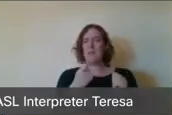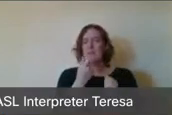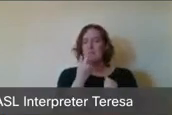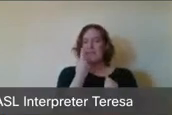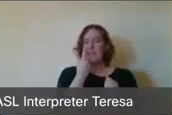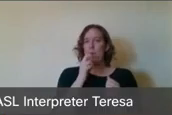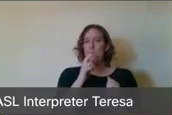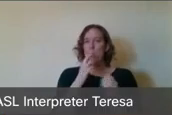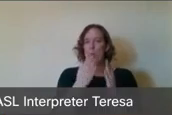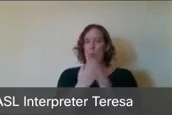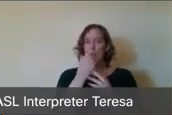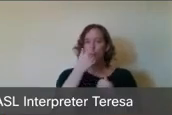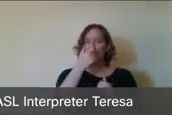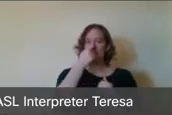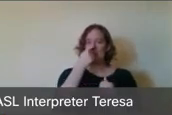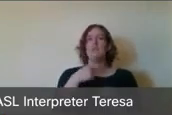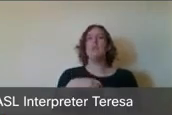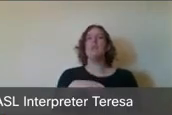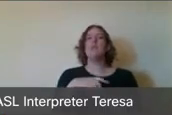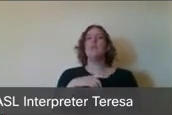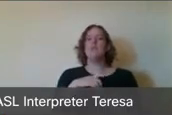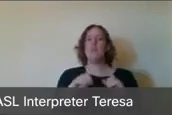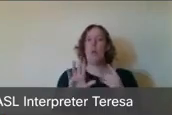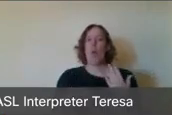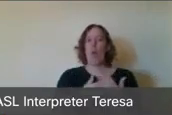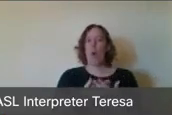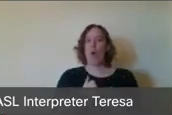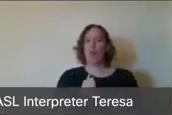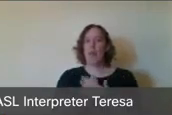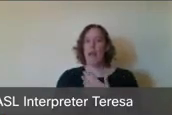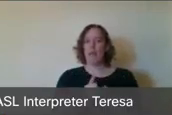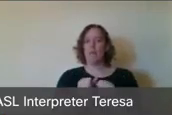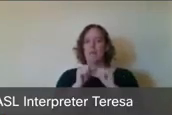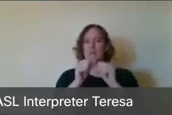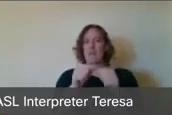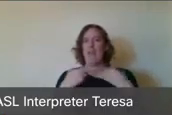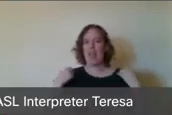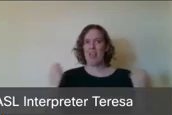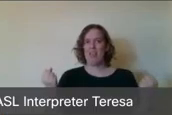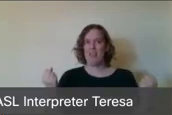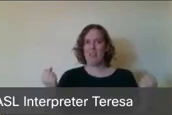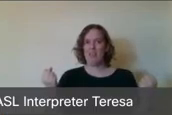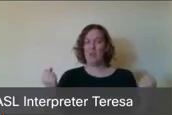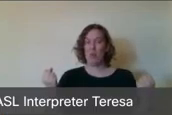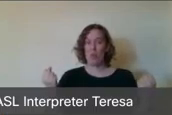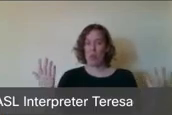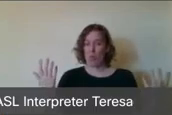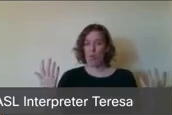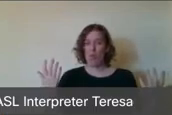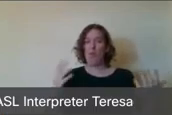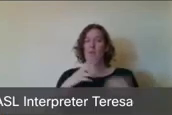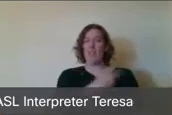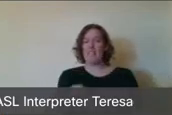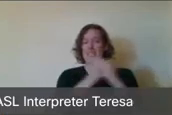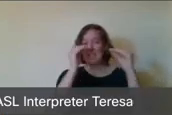spray. All of them help you remain healthy and strong. Well, vaccines teach your immune system how